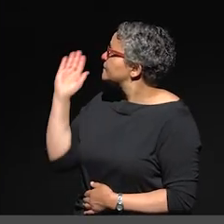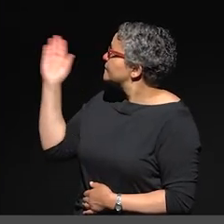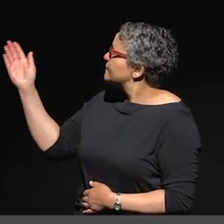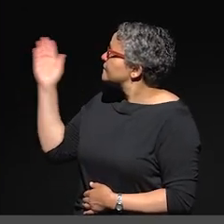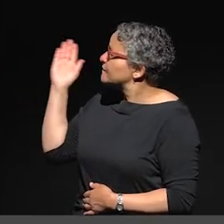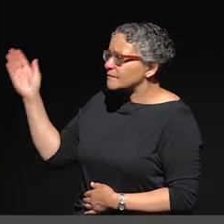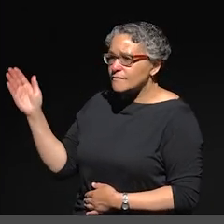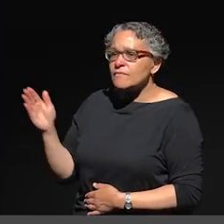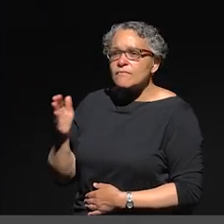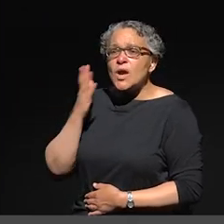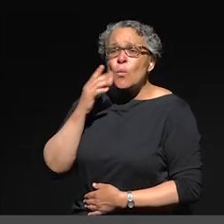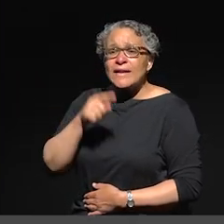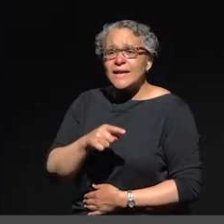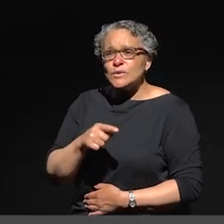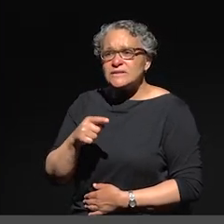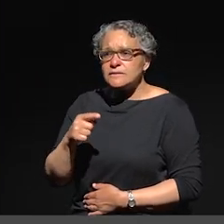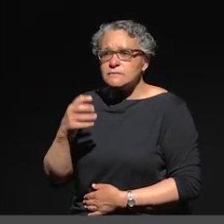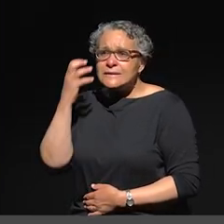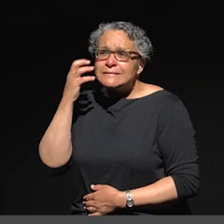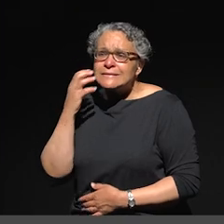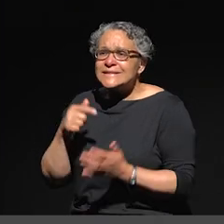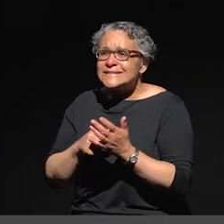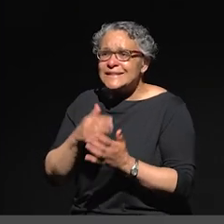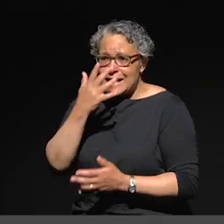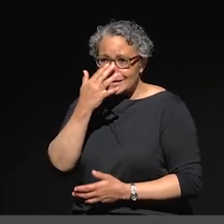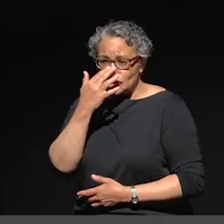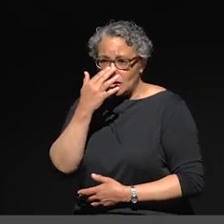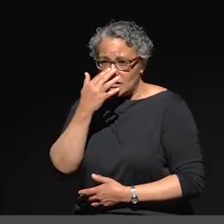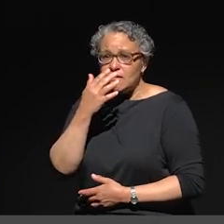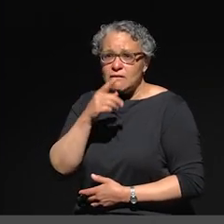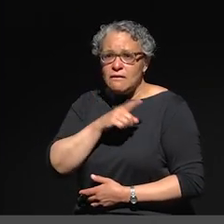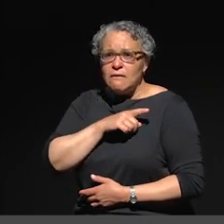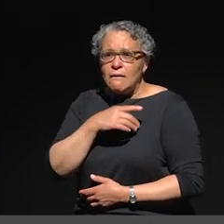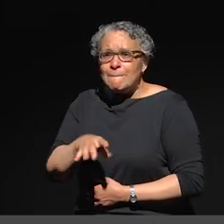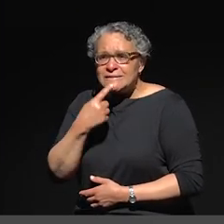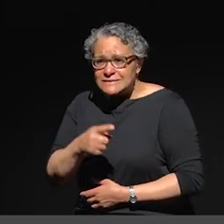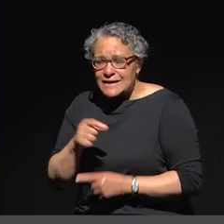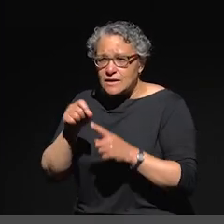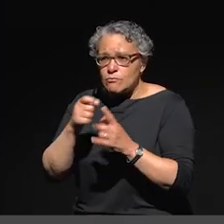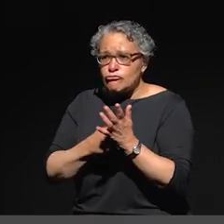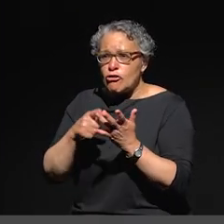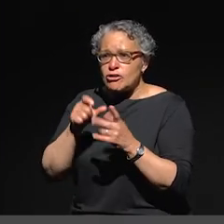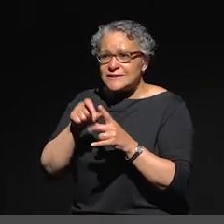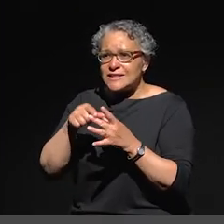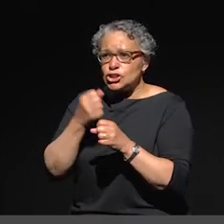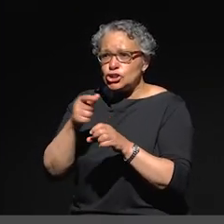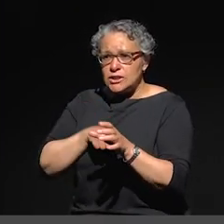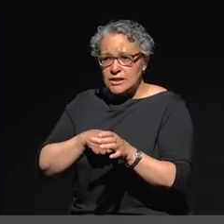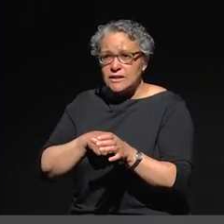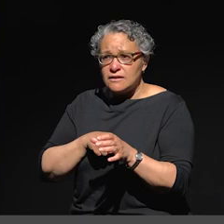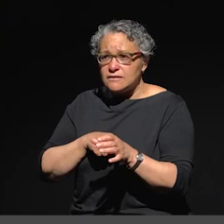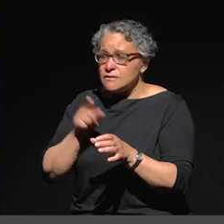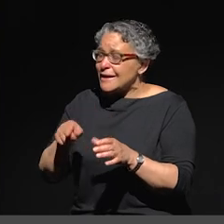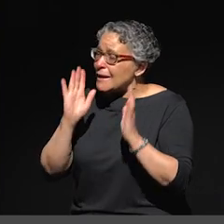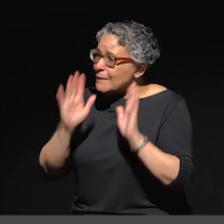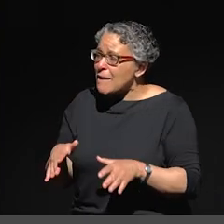very youthful drawing in his teens, and this is when I talk about him being a prodigy. He already in his teens. He must have taken over the family workshop